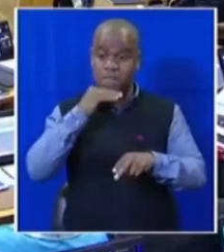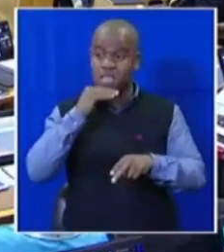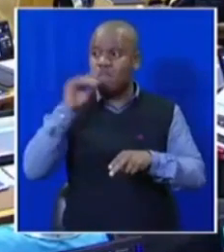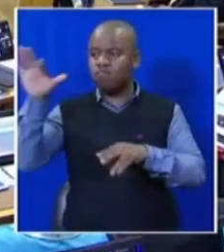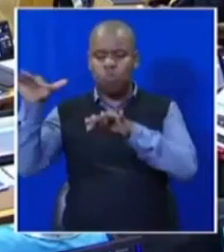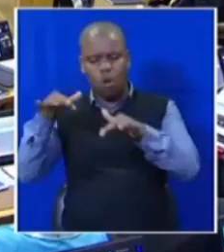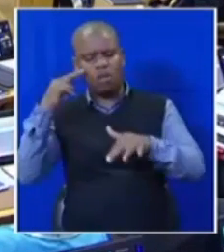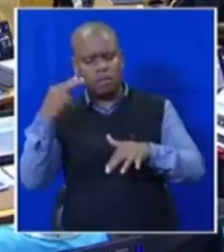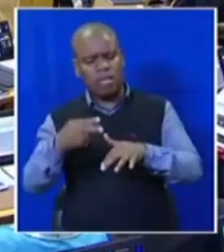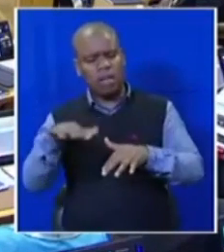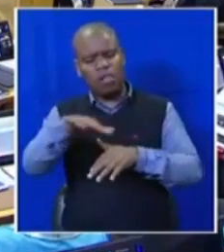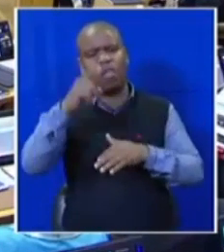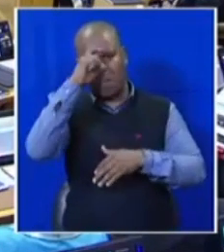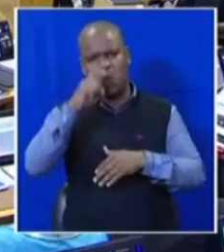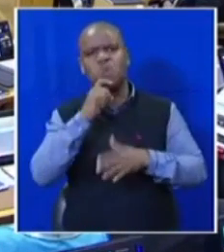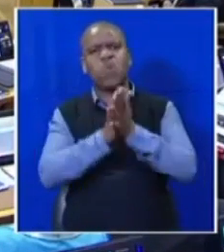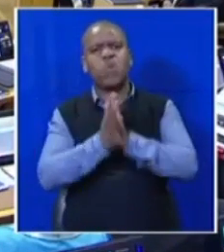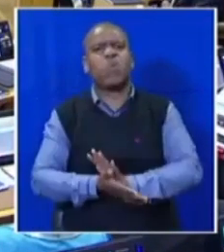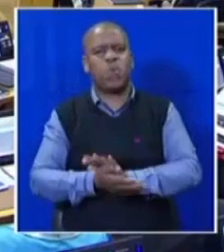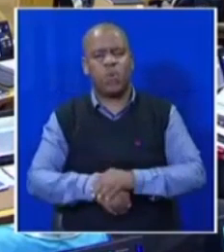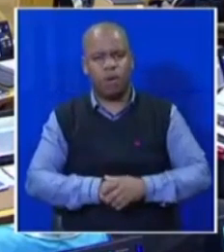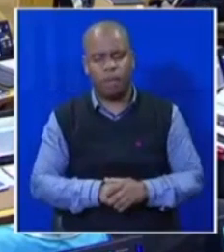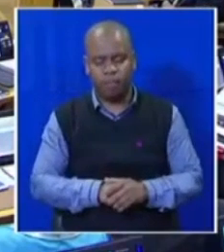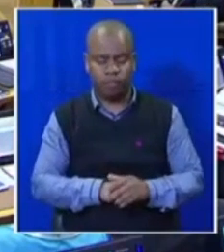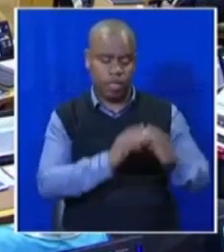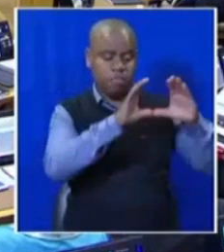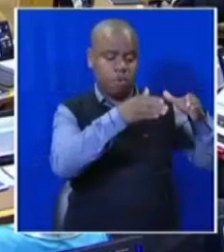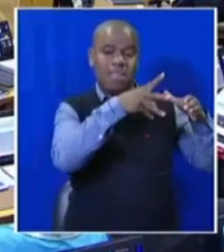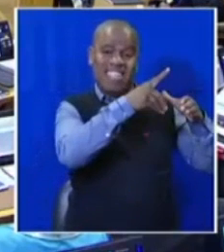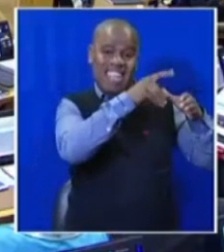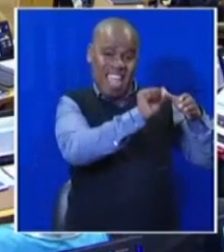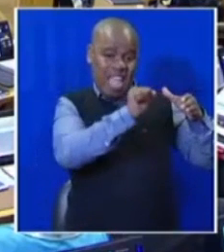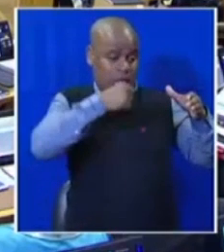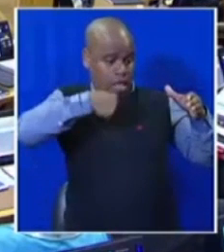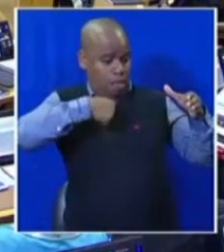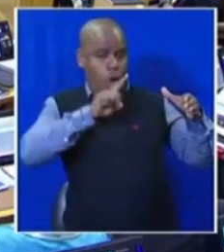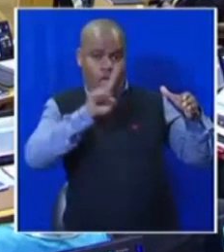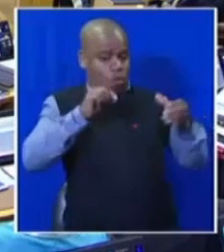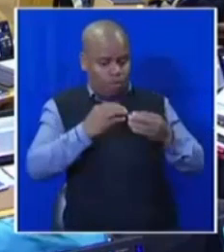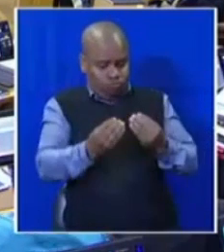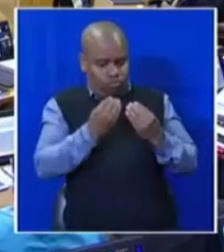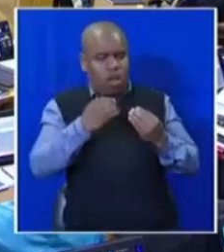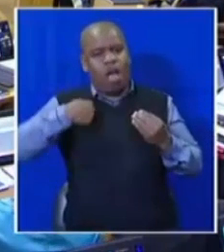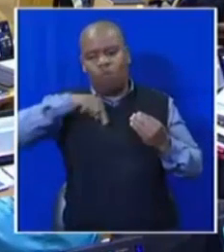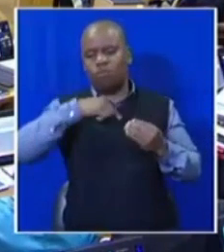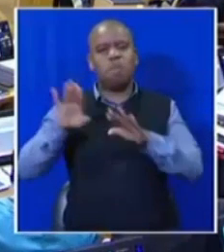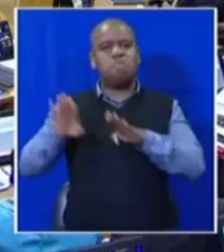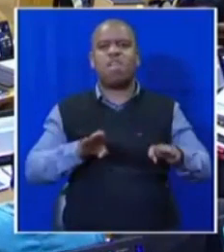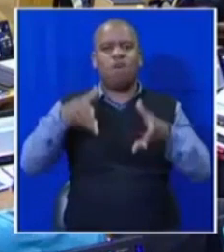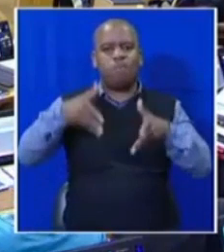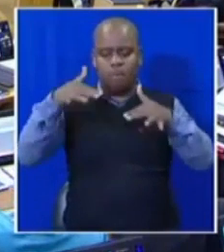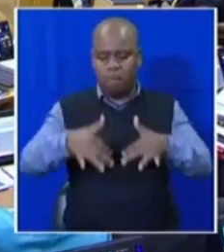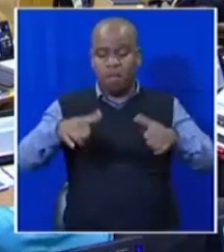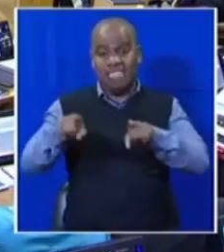Chairperson, the Democratic Alliance can't teach us how to speak and what to say. Particularly this member who